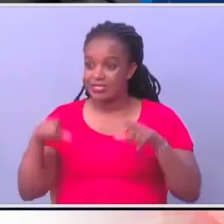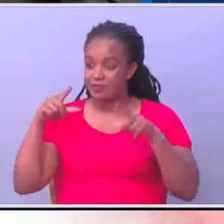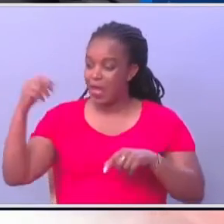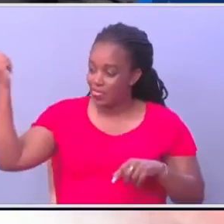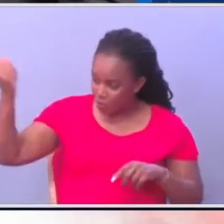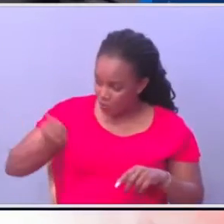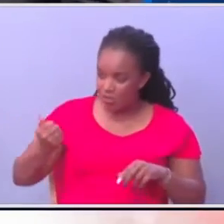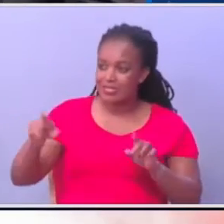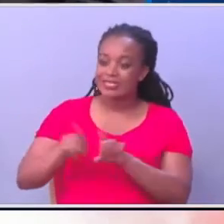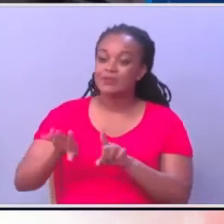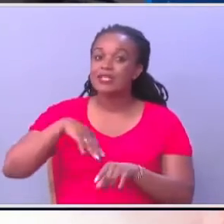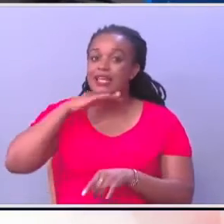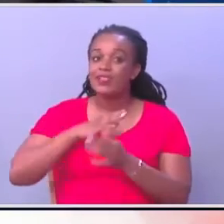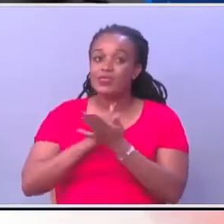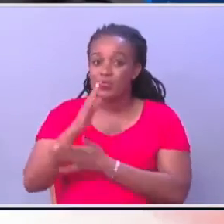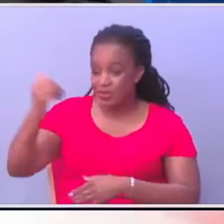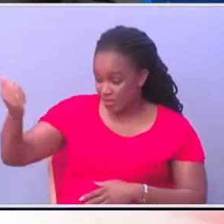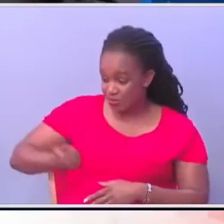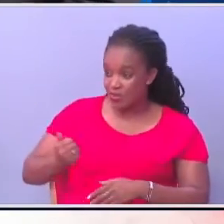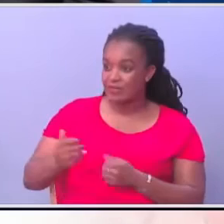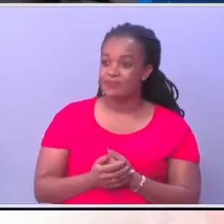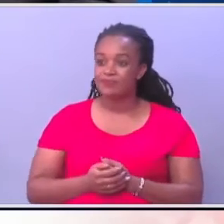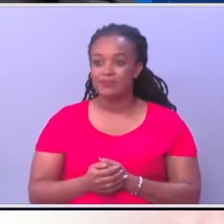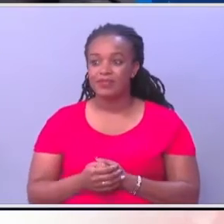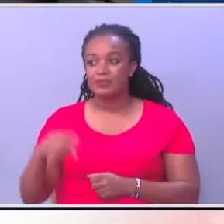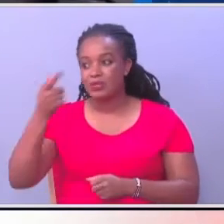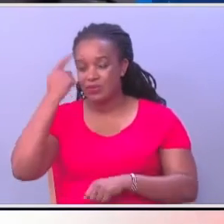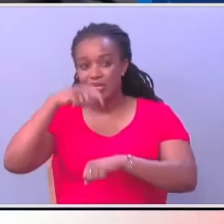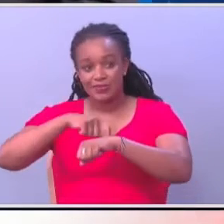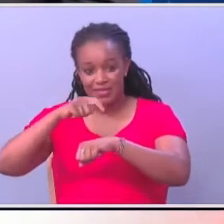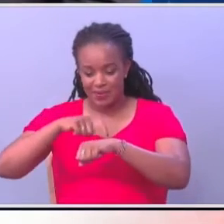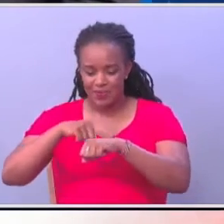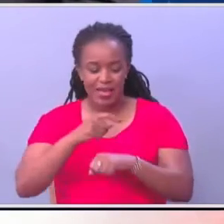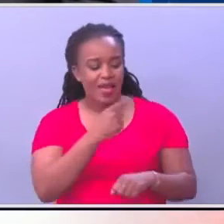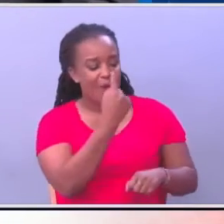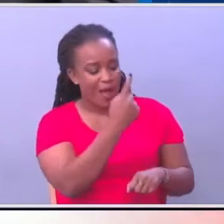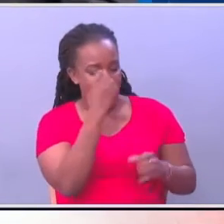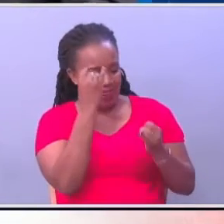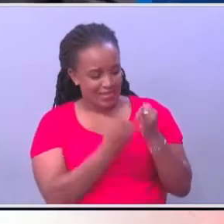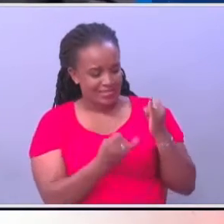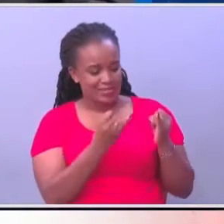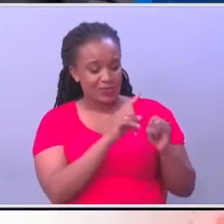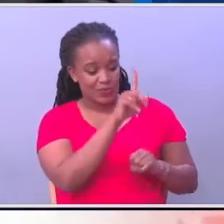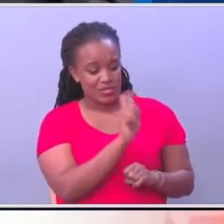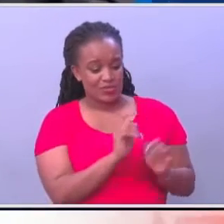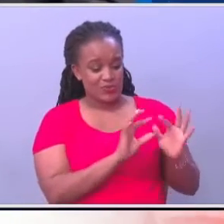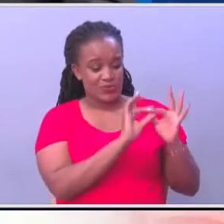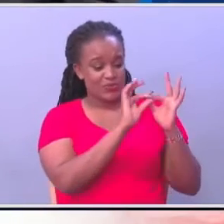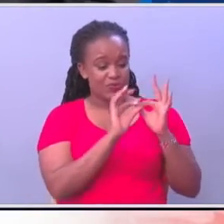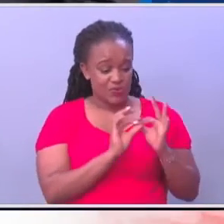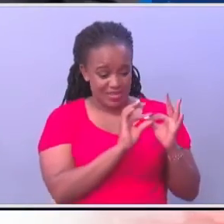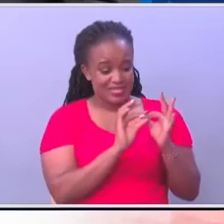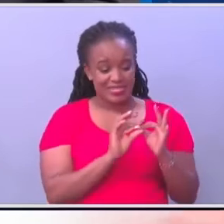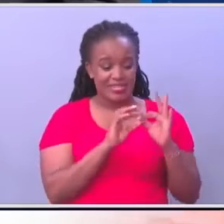the sword? Fair enough. And because of the interest of time, probably one last question. We are talking of unity in Ford Kenya. We are talking